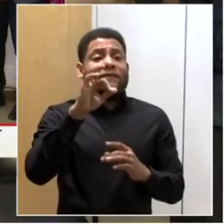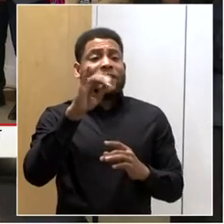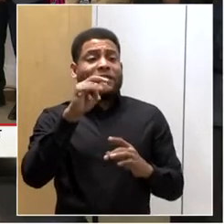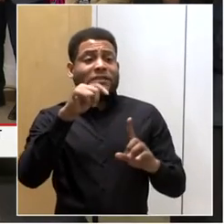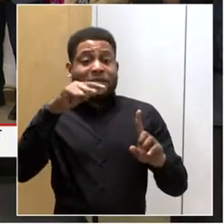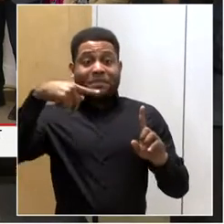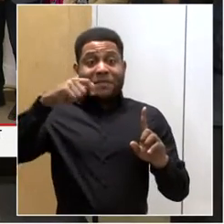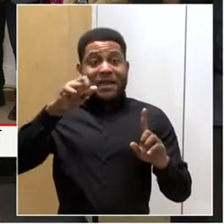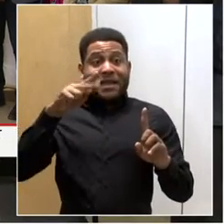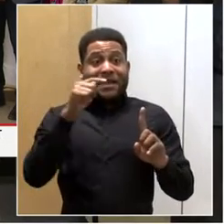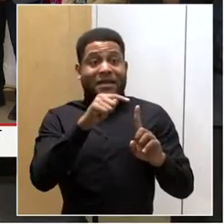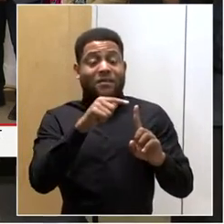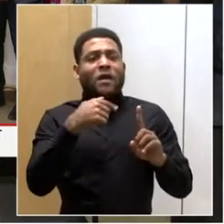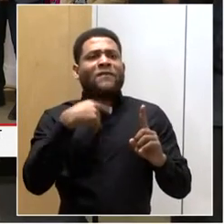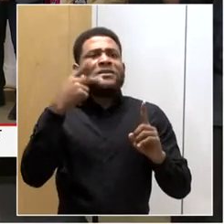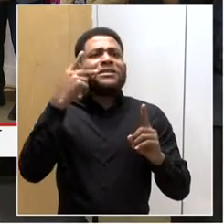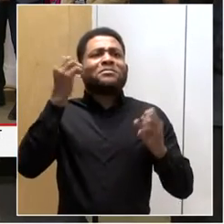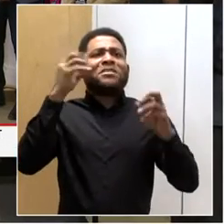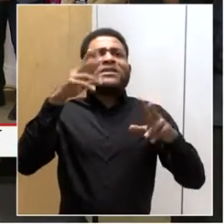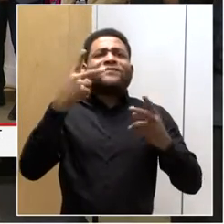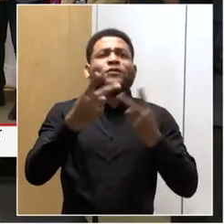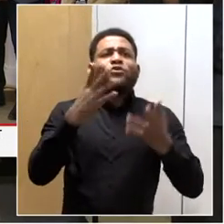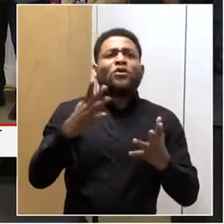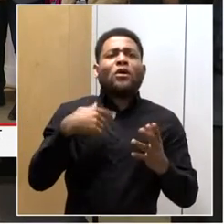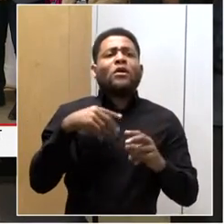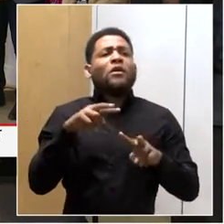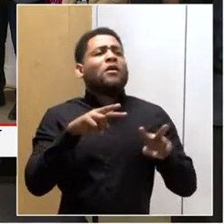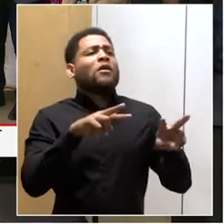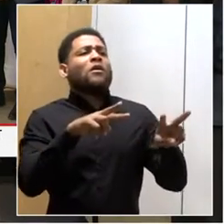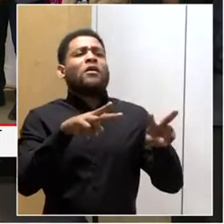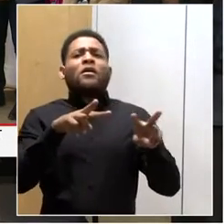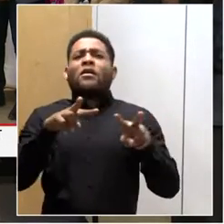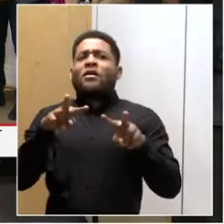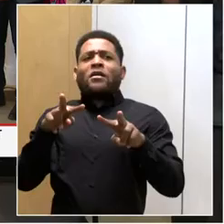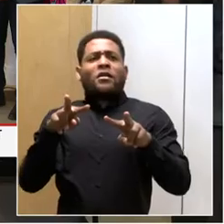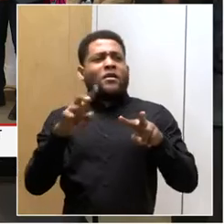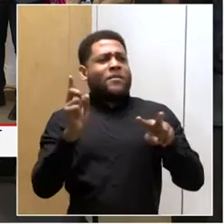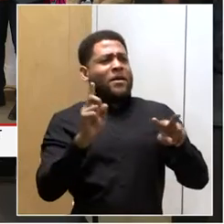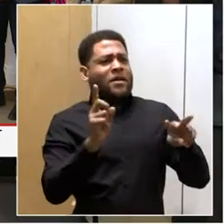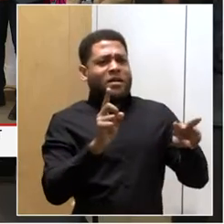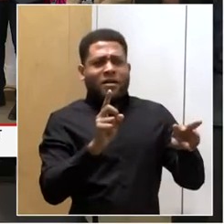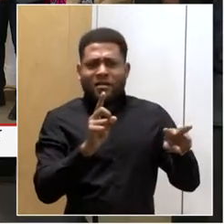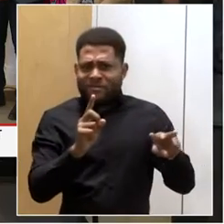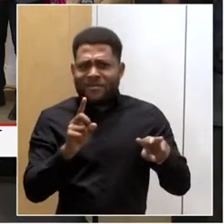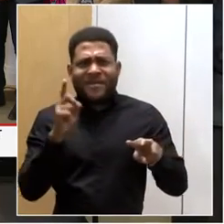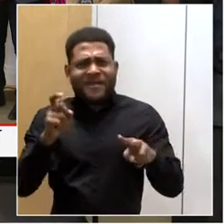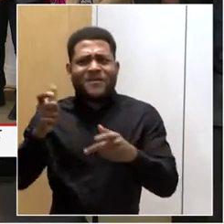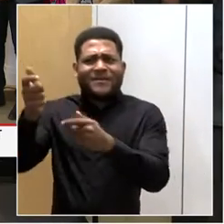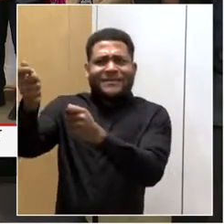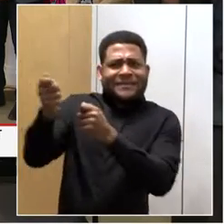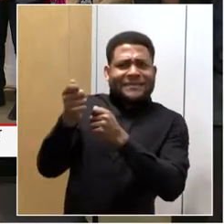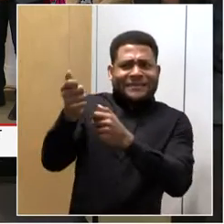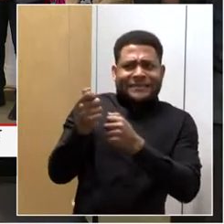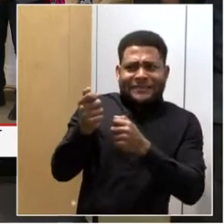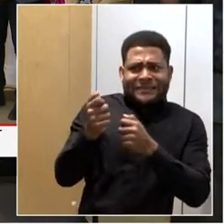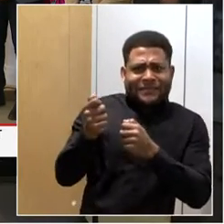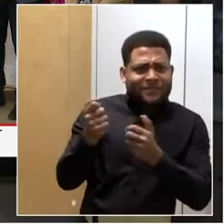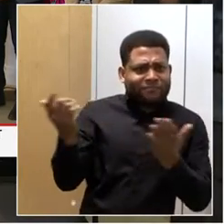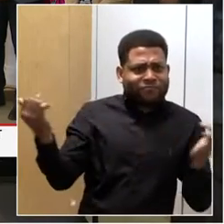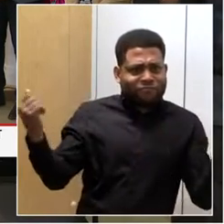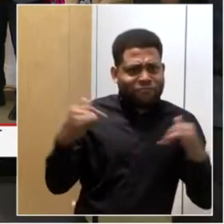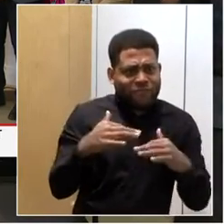And I know the potential of that firsthand over the years. Culture and arts hubs